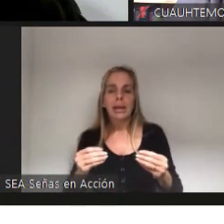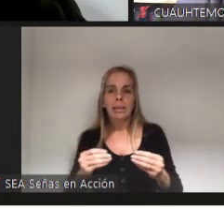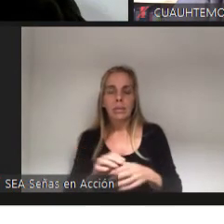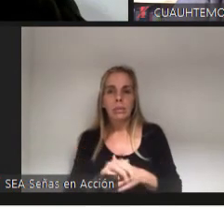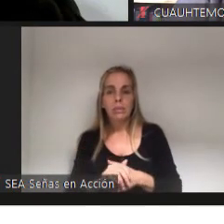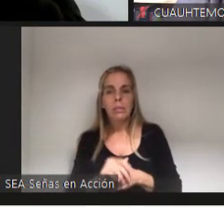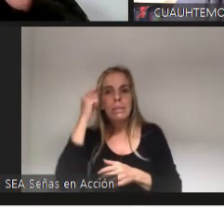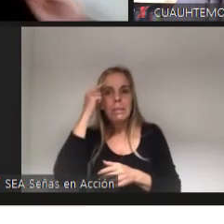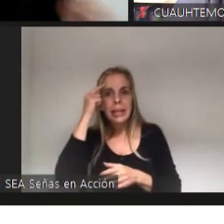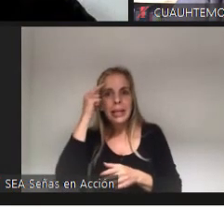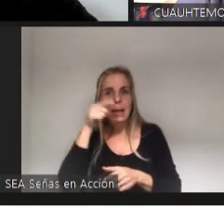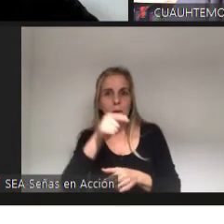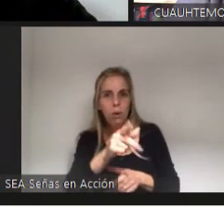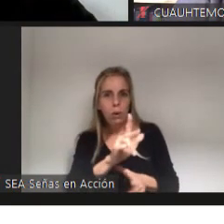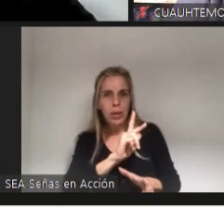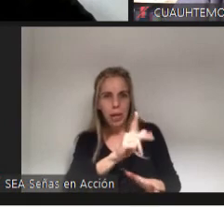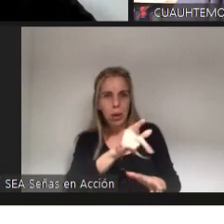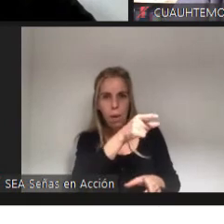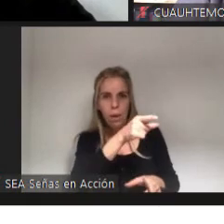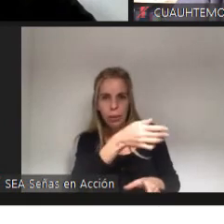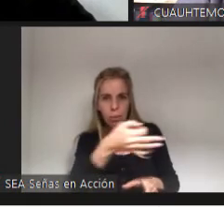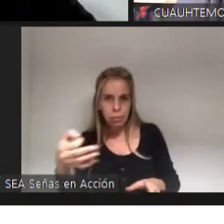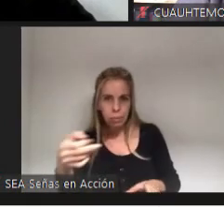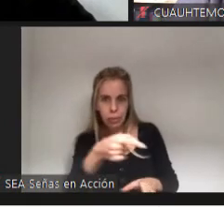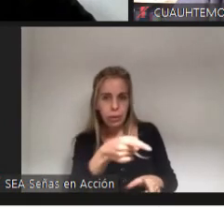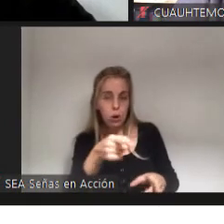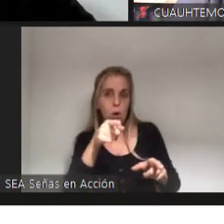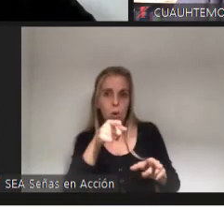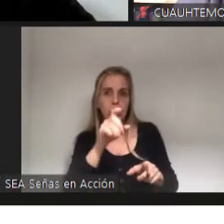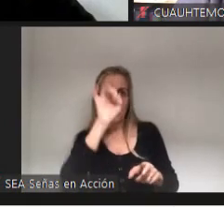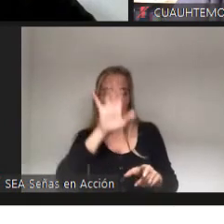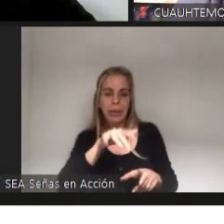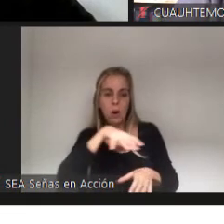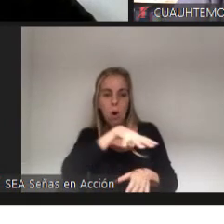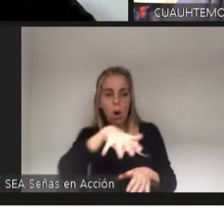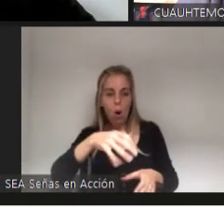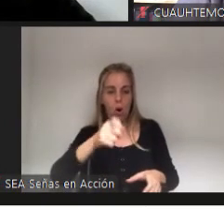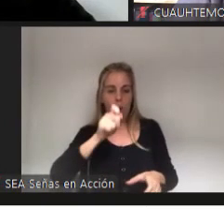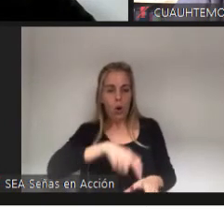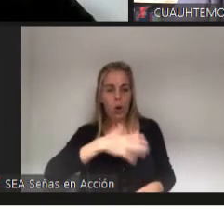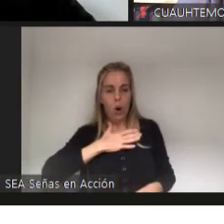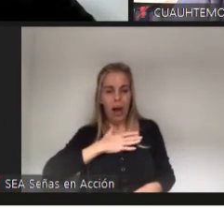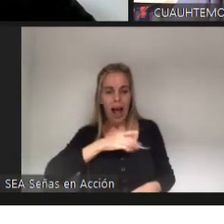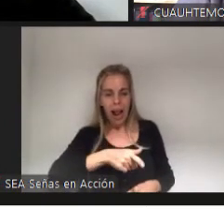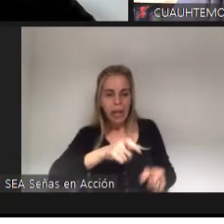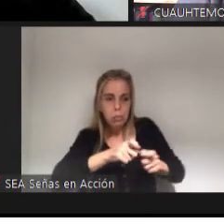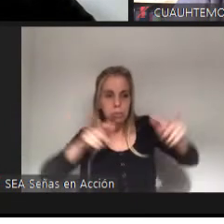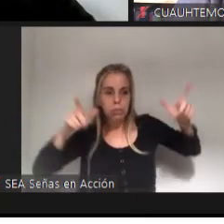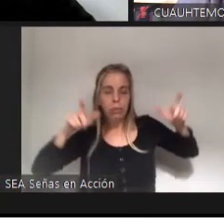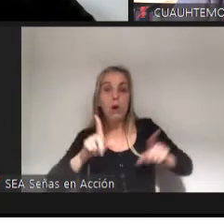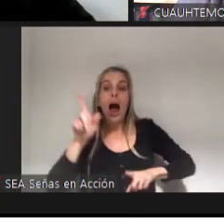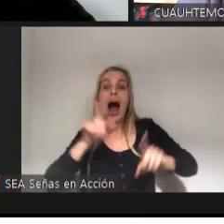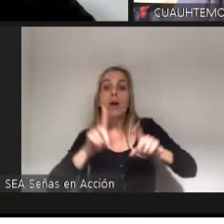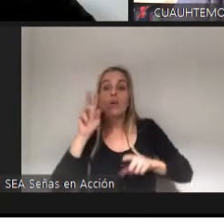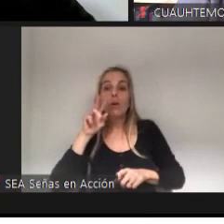using or taking into consideration what Cuauhtémoc talked about, it's expanding what's local. Local in some